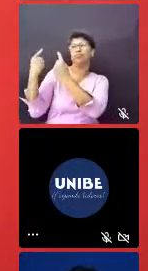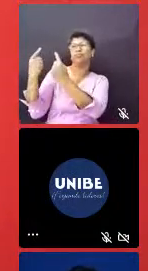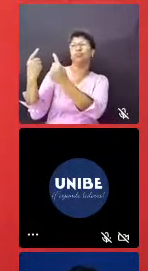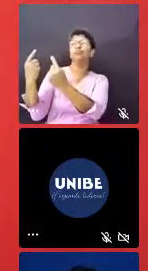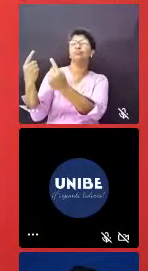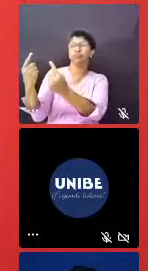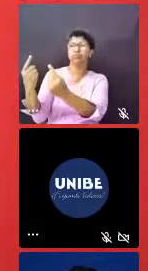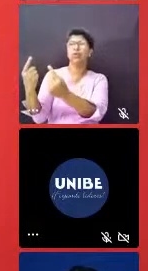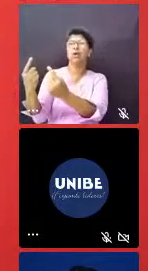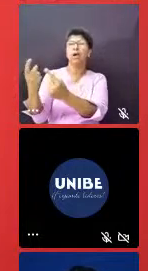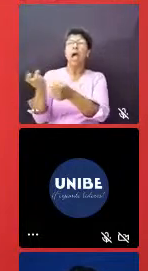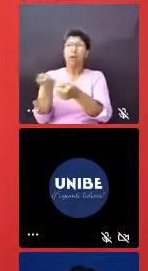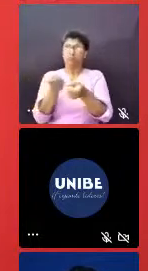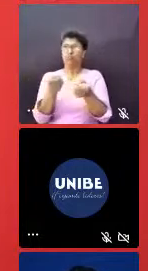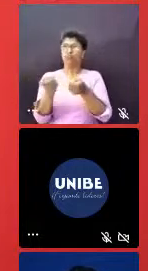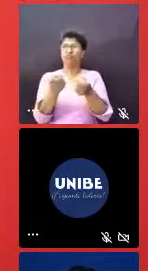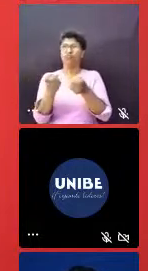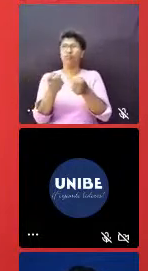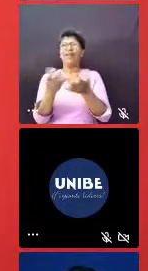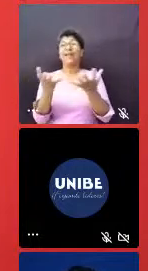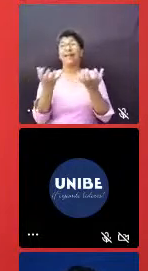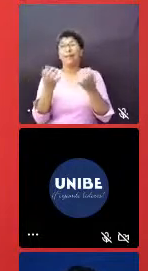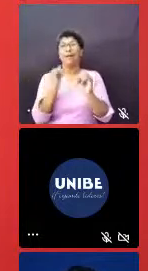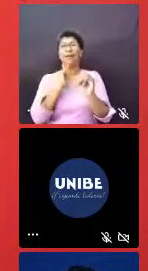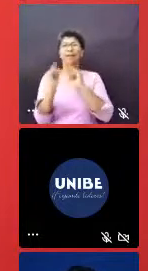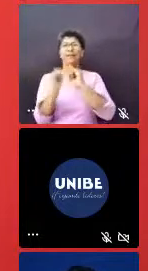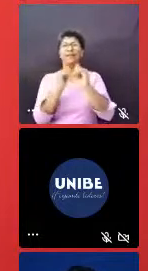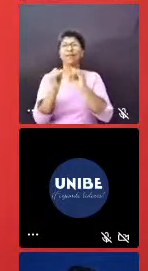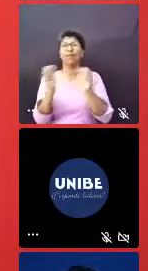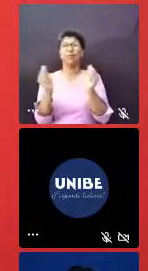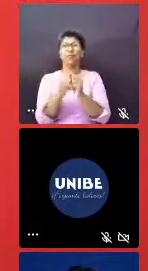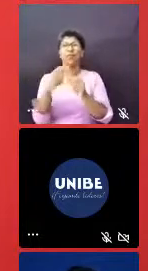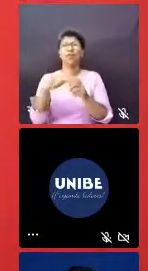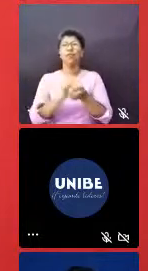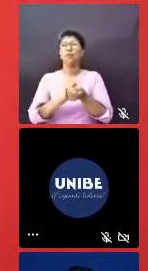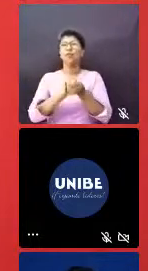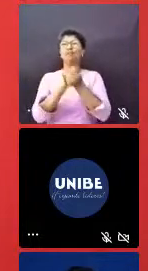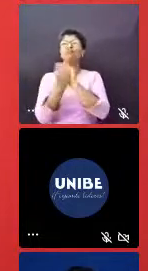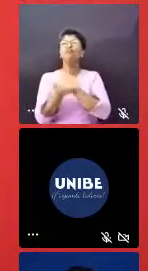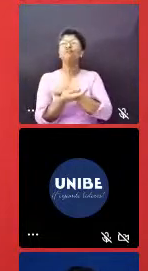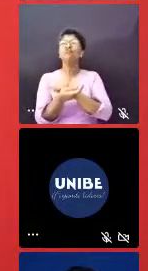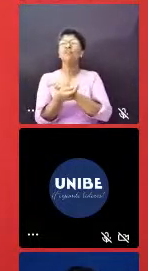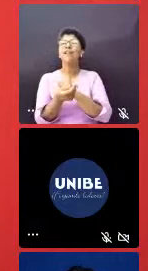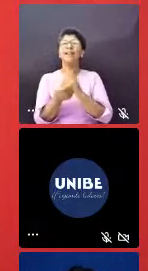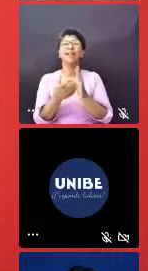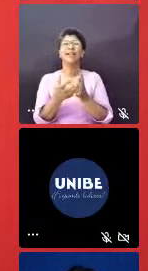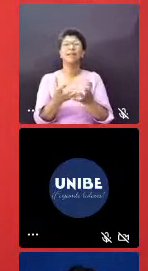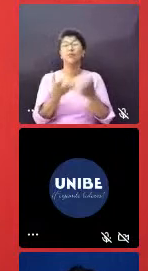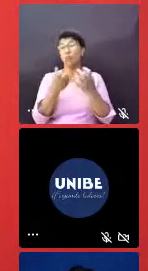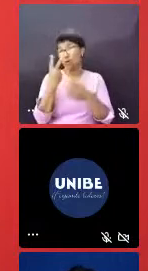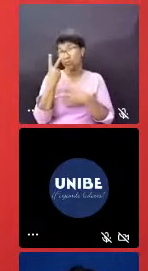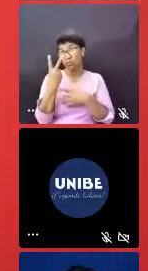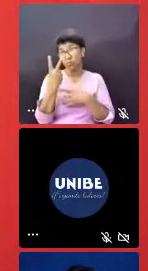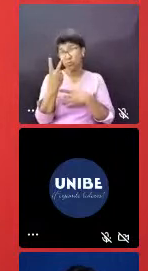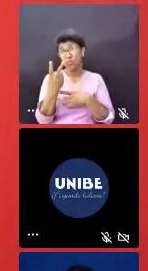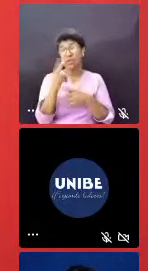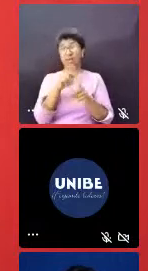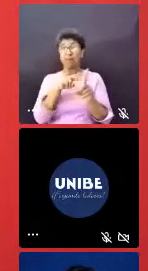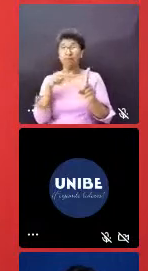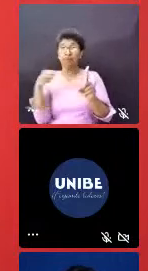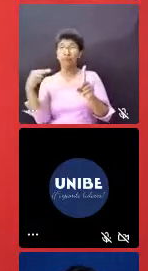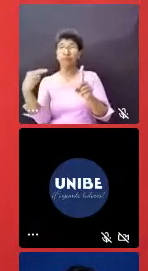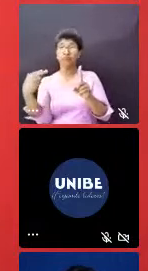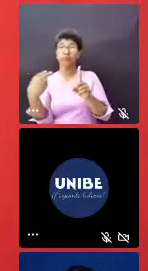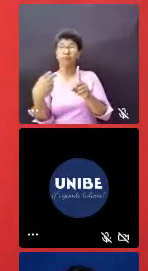managed to get an interview with her, which we translated for you. So if you want to see the perspective of the